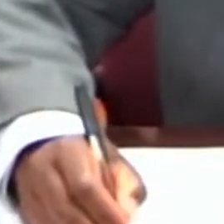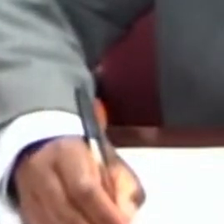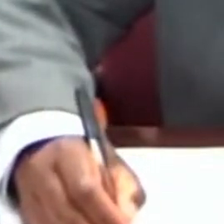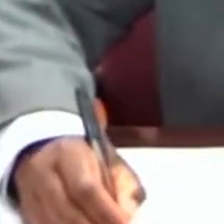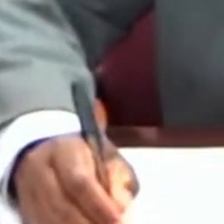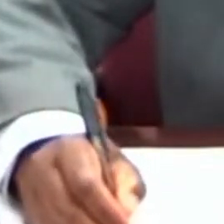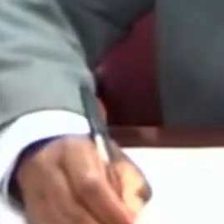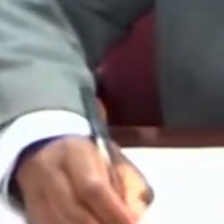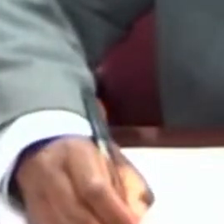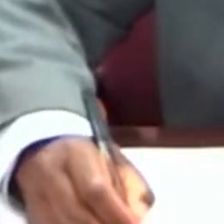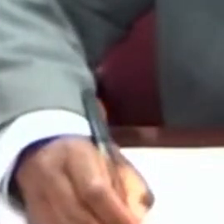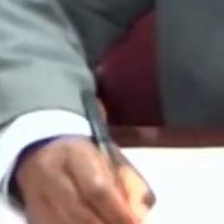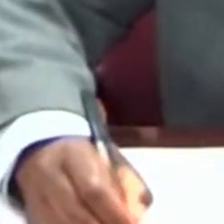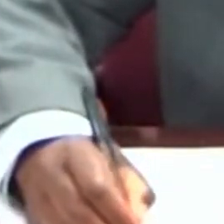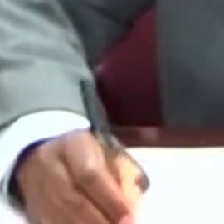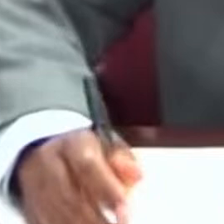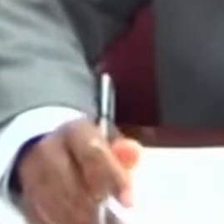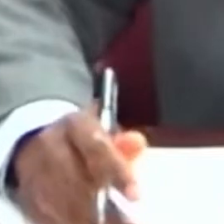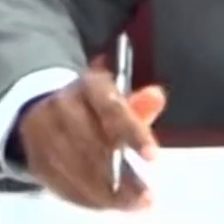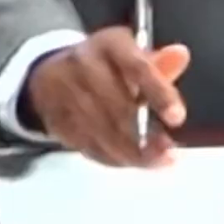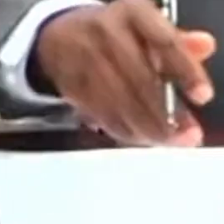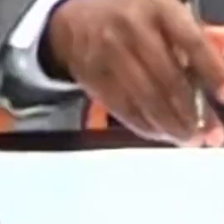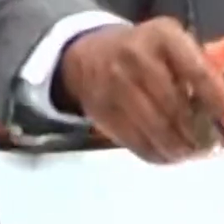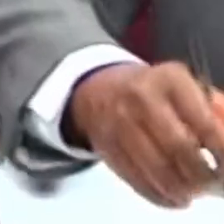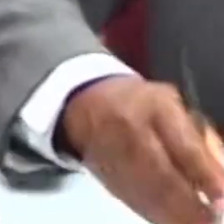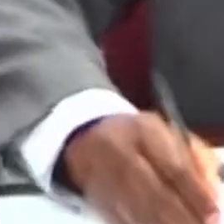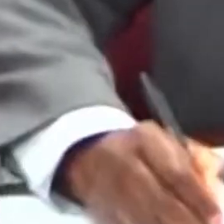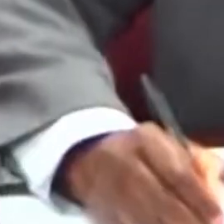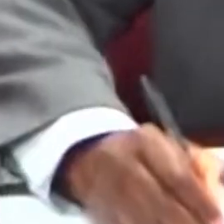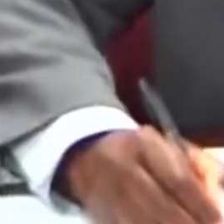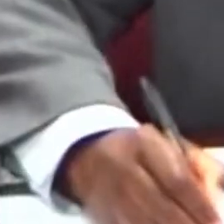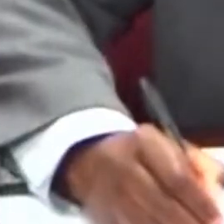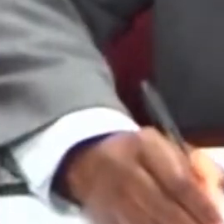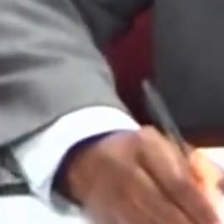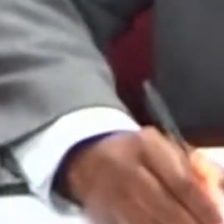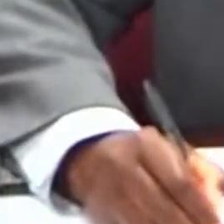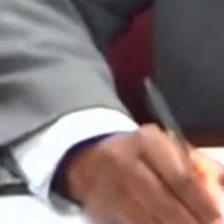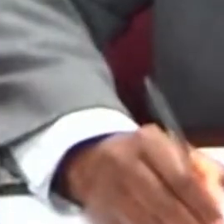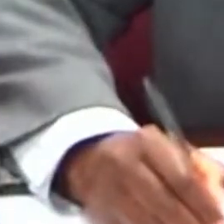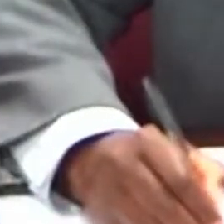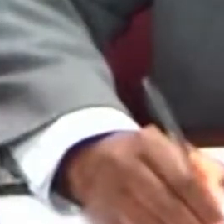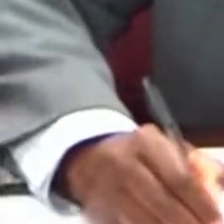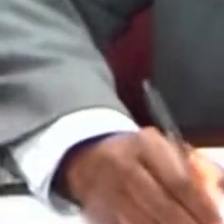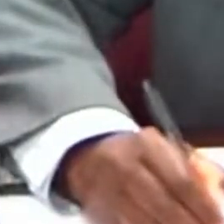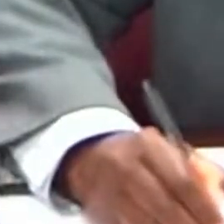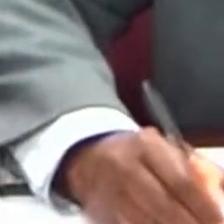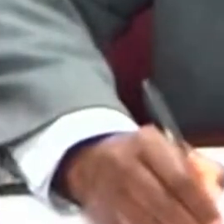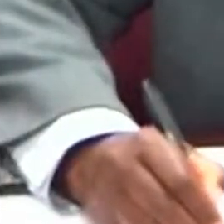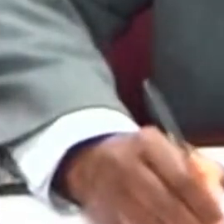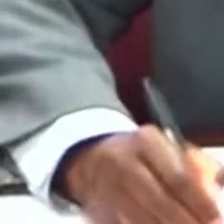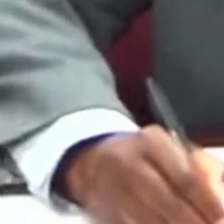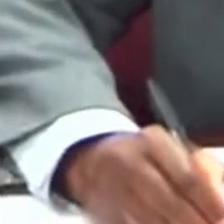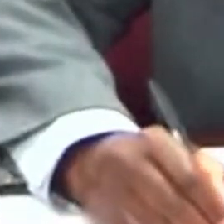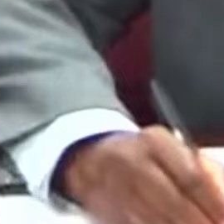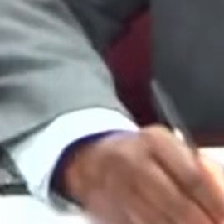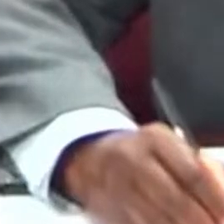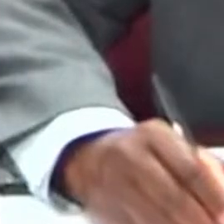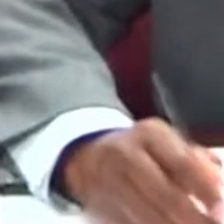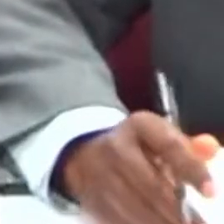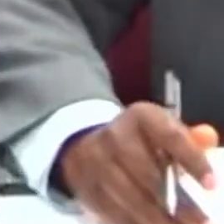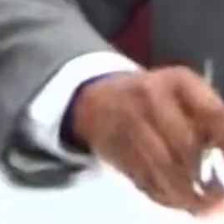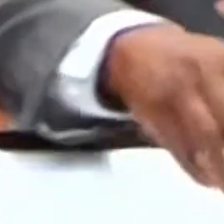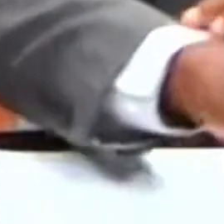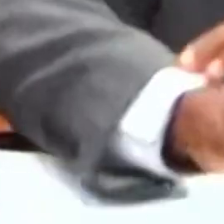For sure, we are not regretting that we put up such an infrastructure which opened our northern region,